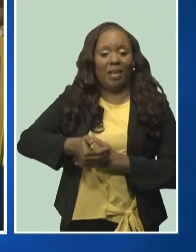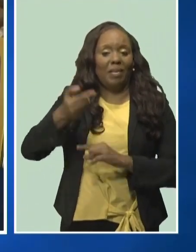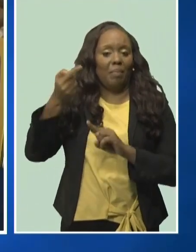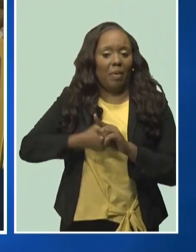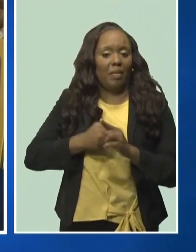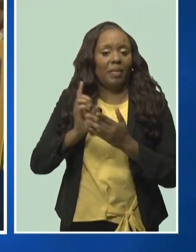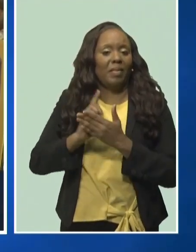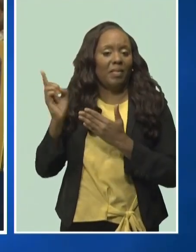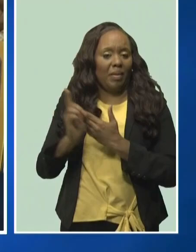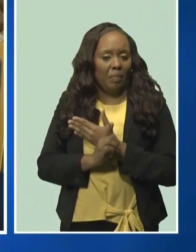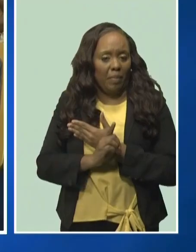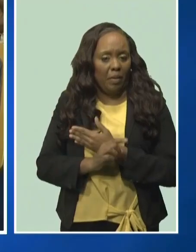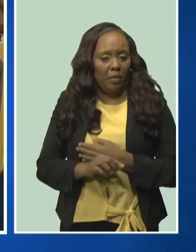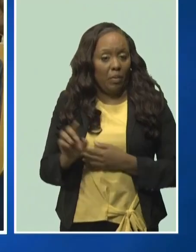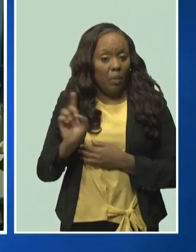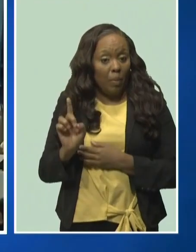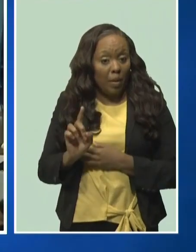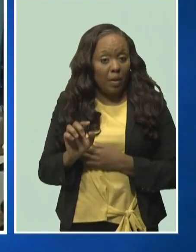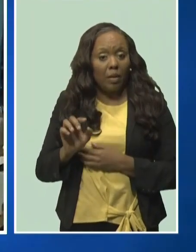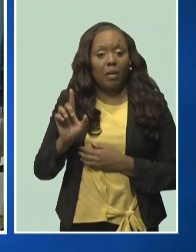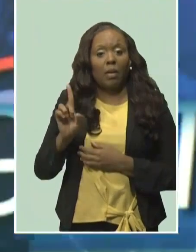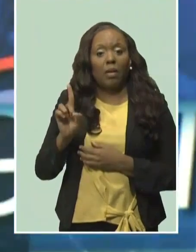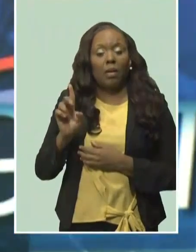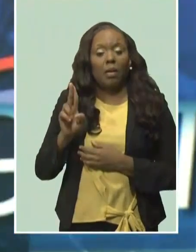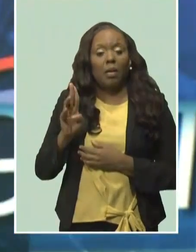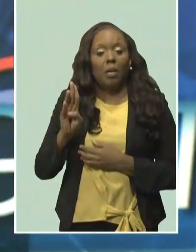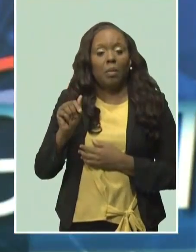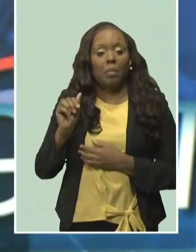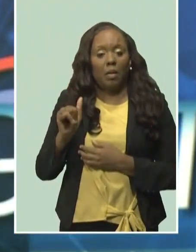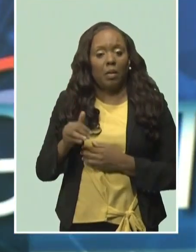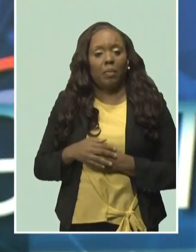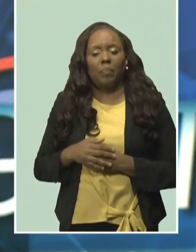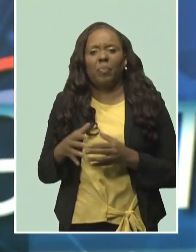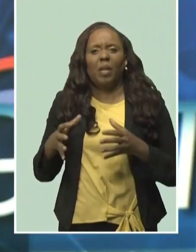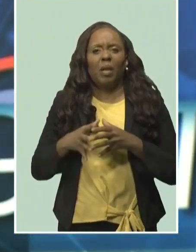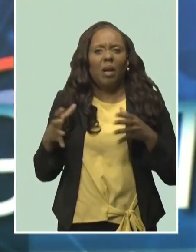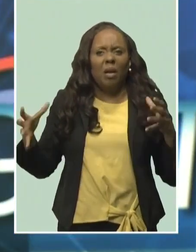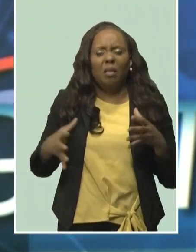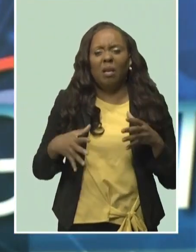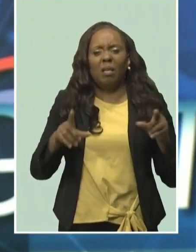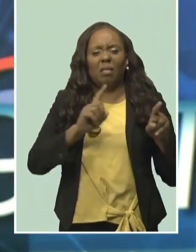domestic politics are causing too much of a distraction from the real battles.